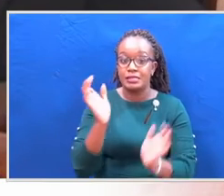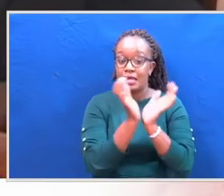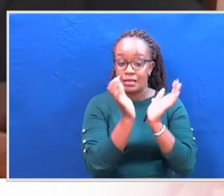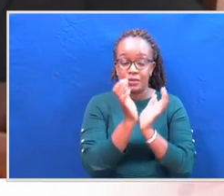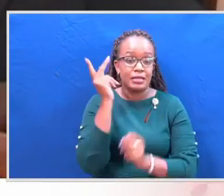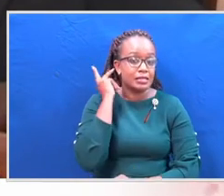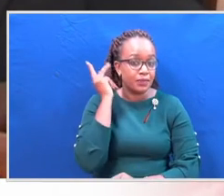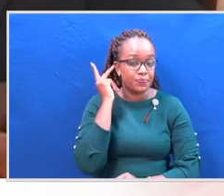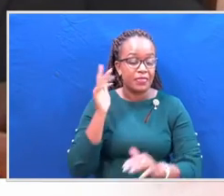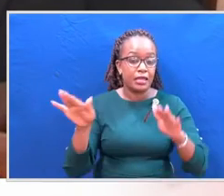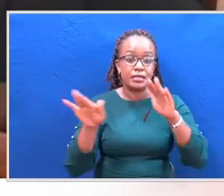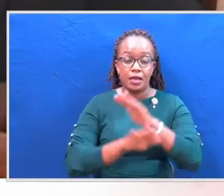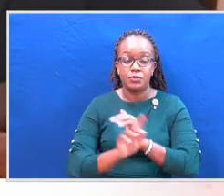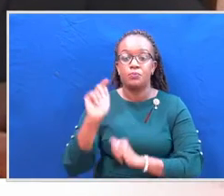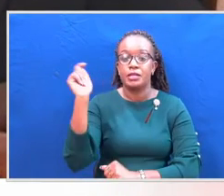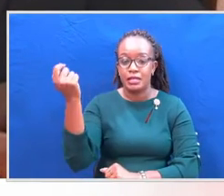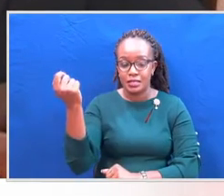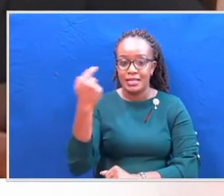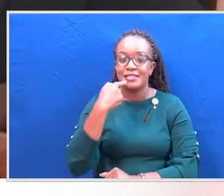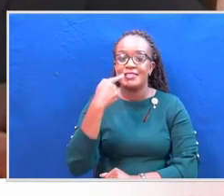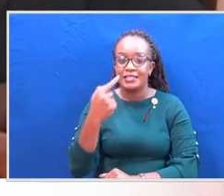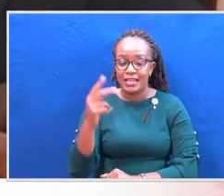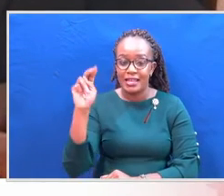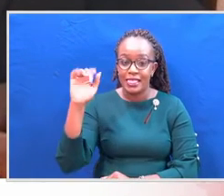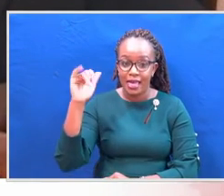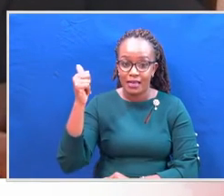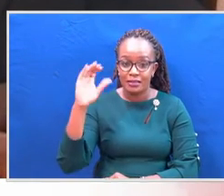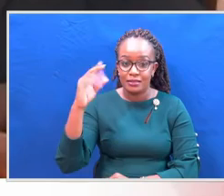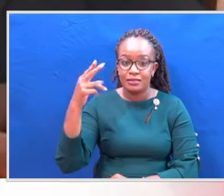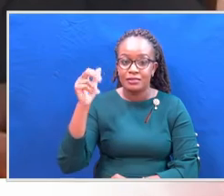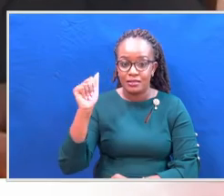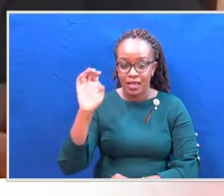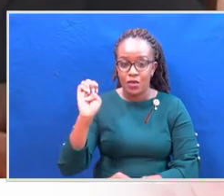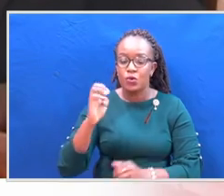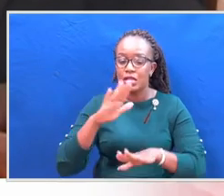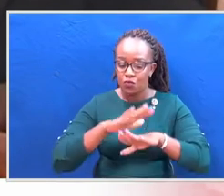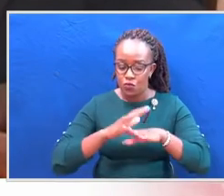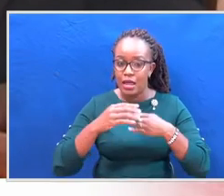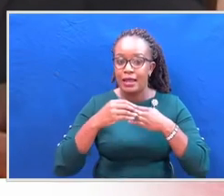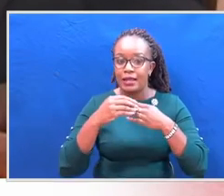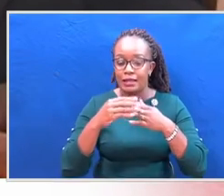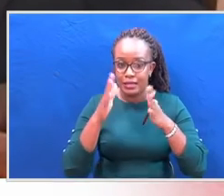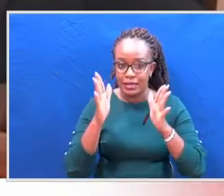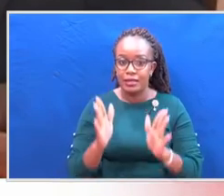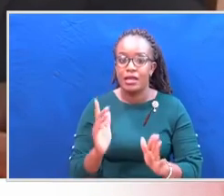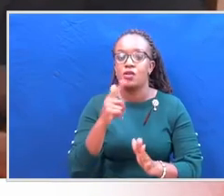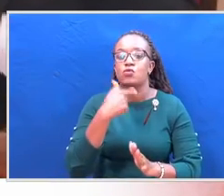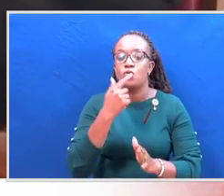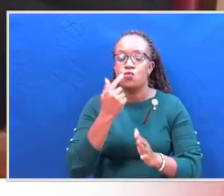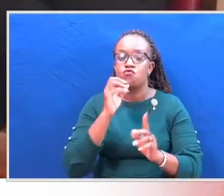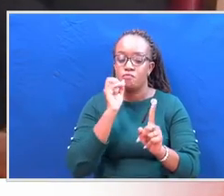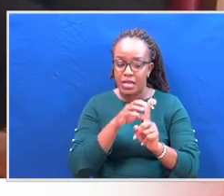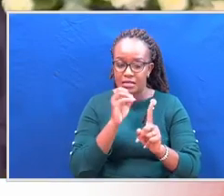The deputy president termed Nyachae as a straightforward leader who modeled many modern-day